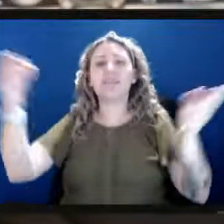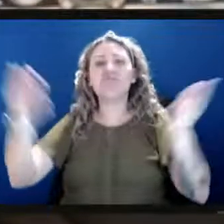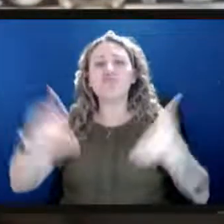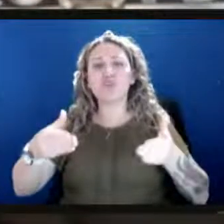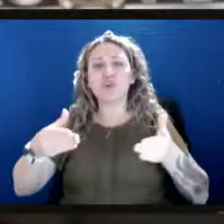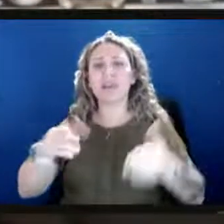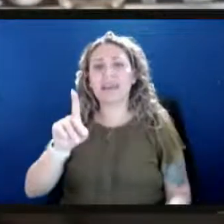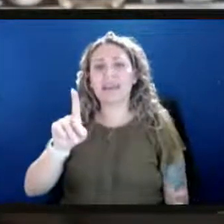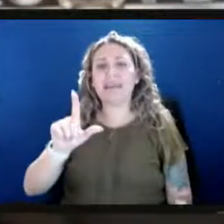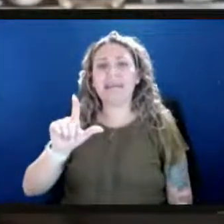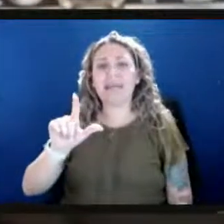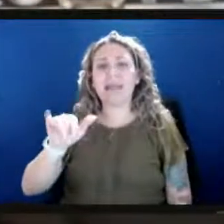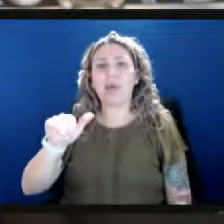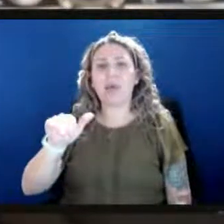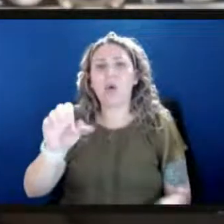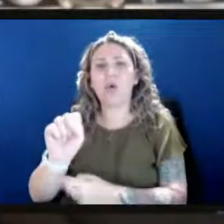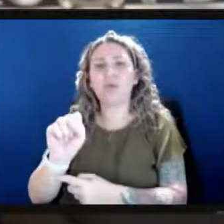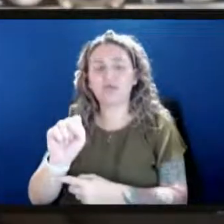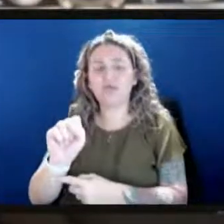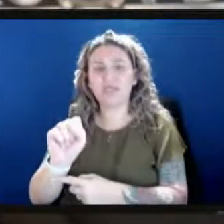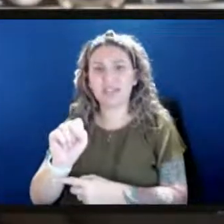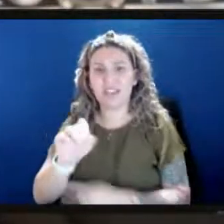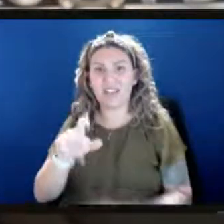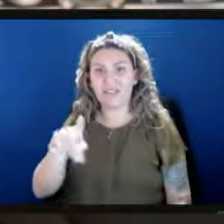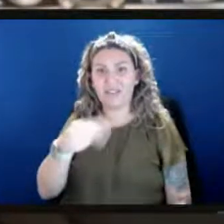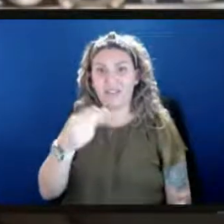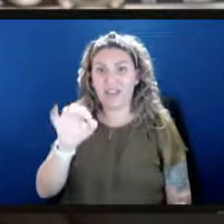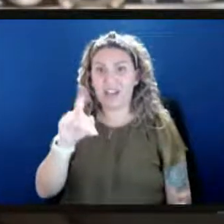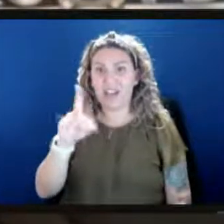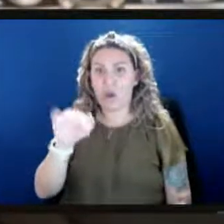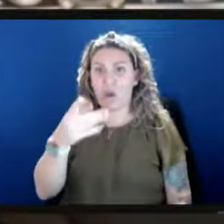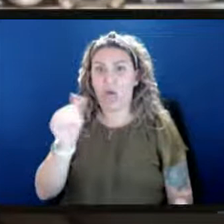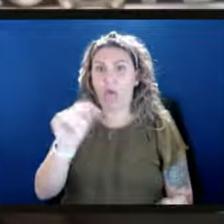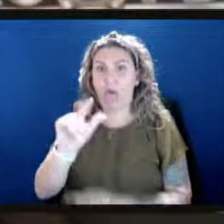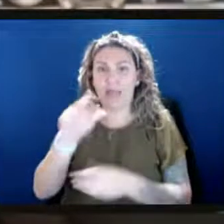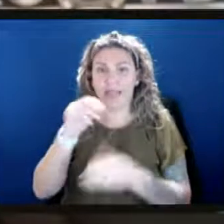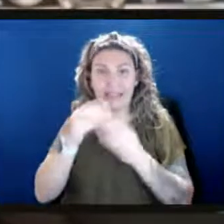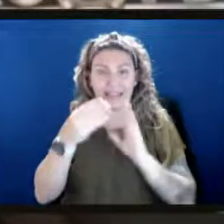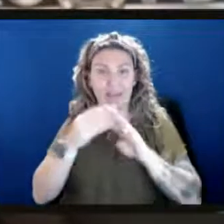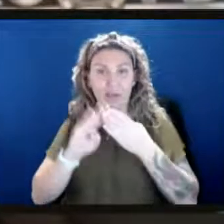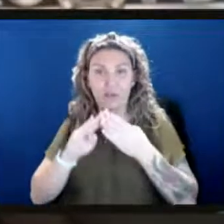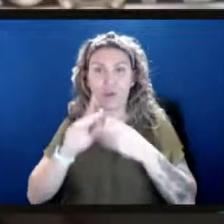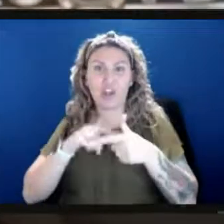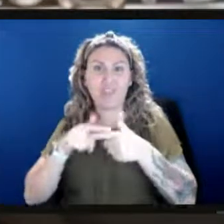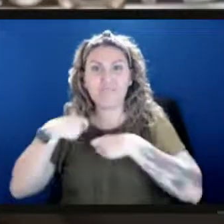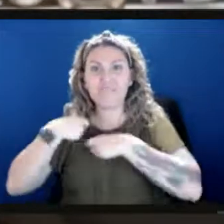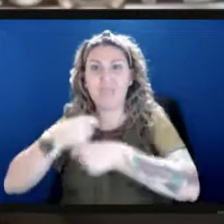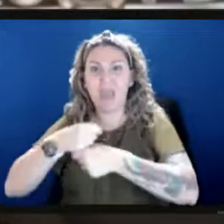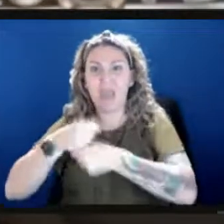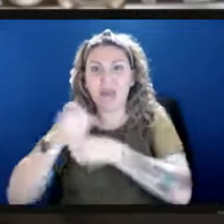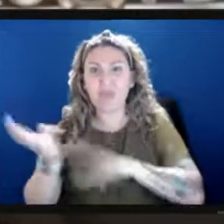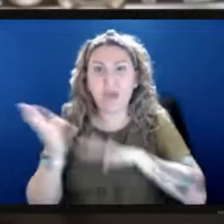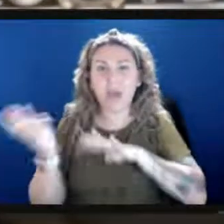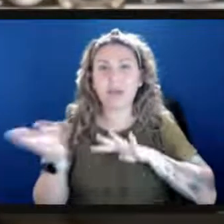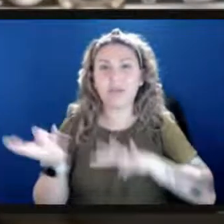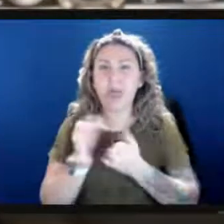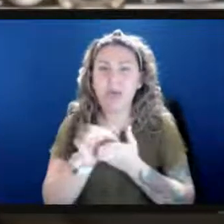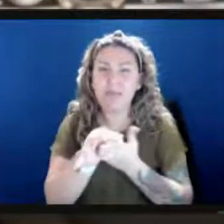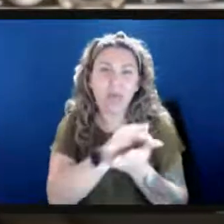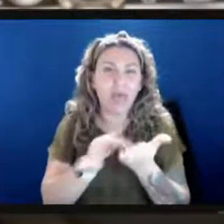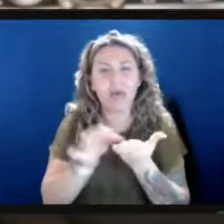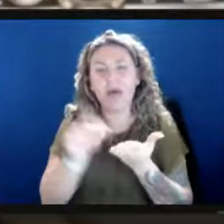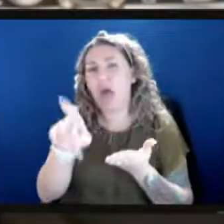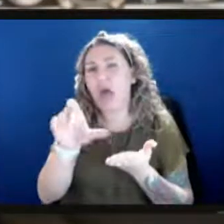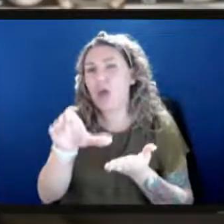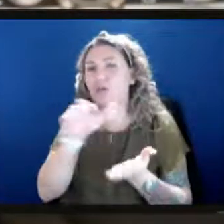kilos of fentanyl into these communities and the people that are using that to manufacture hundreds of thousands of pills and then distribute them.